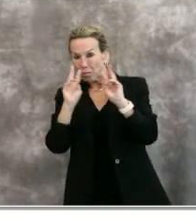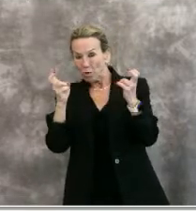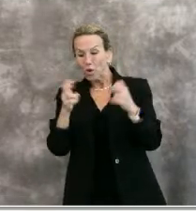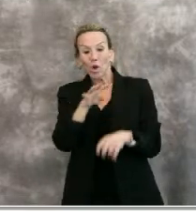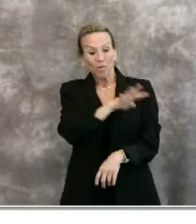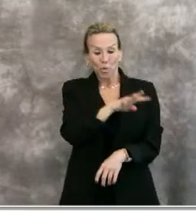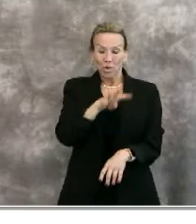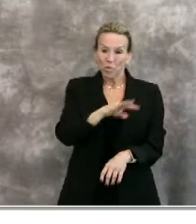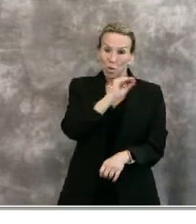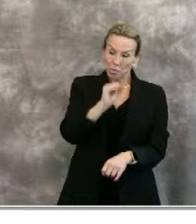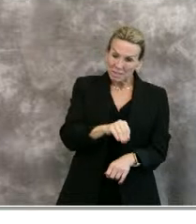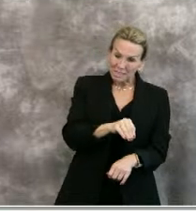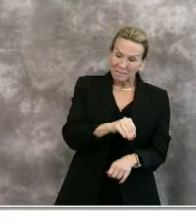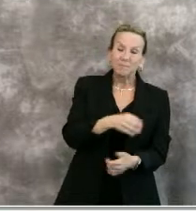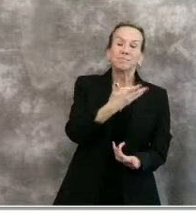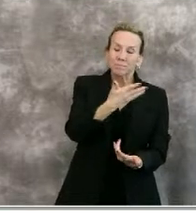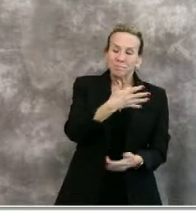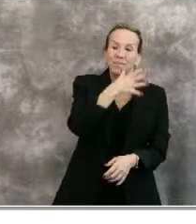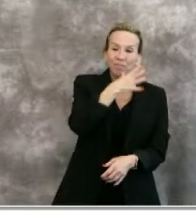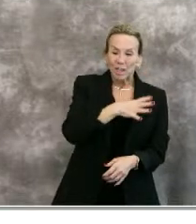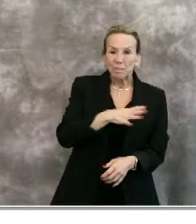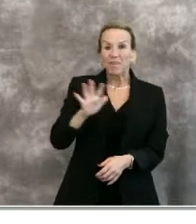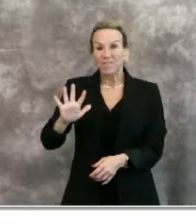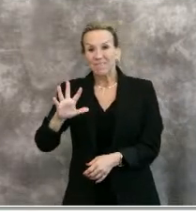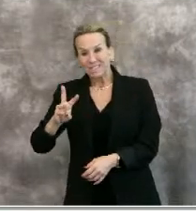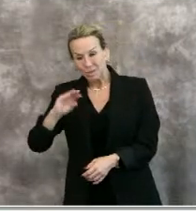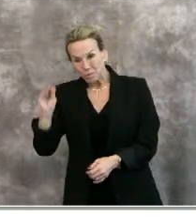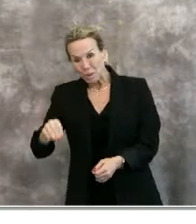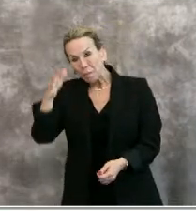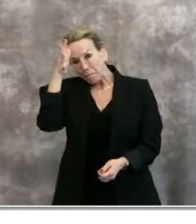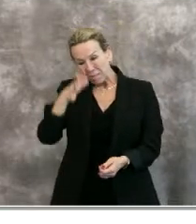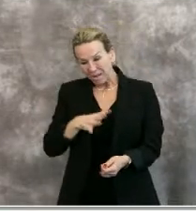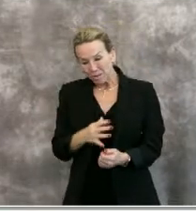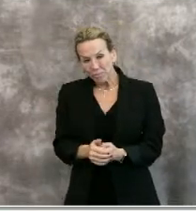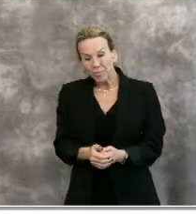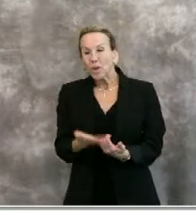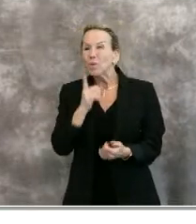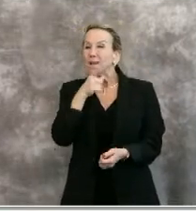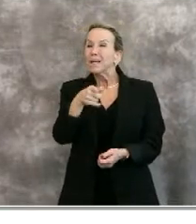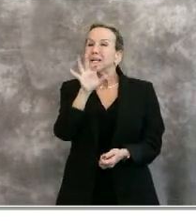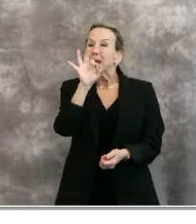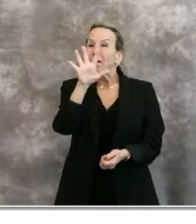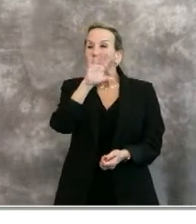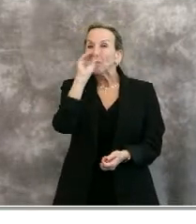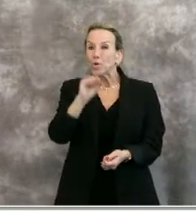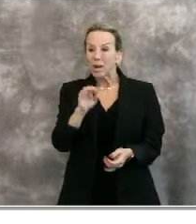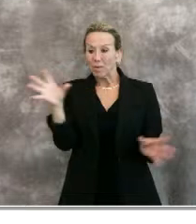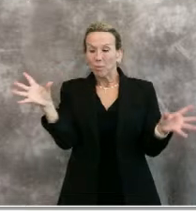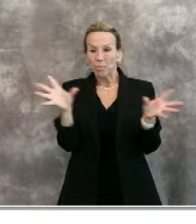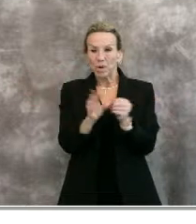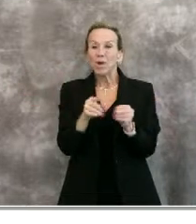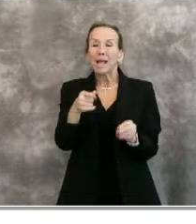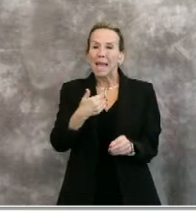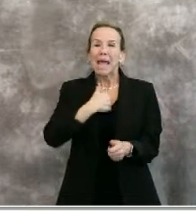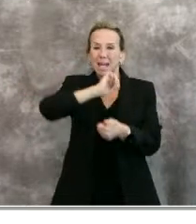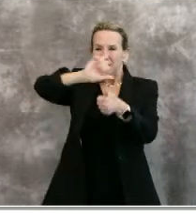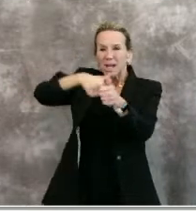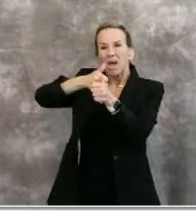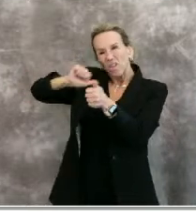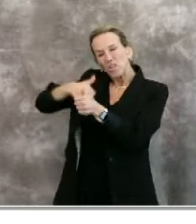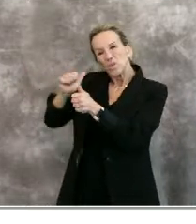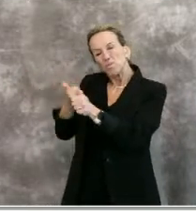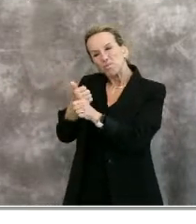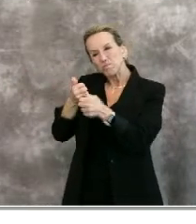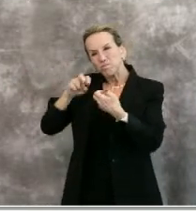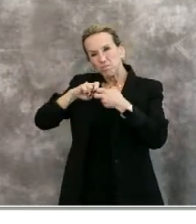cases are female, 56 are male. 386 or 95% of total cases had underlying medical